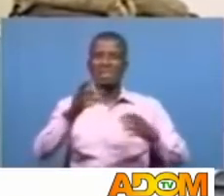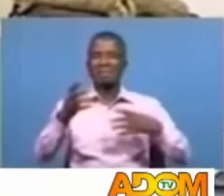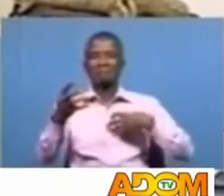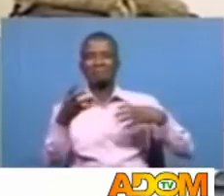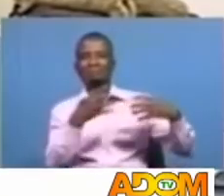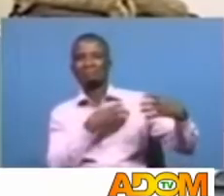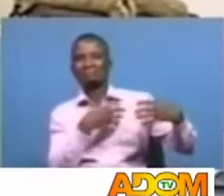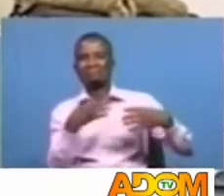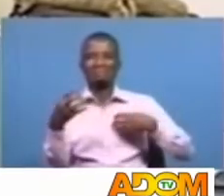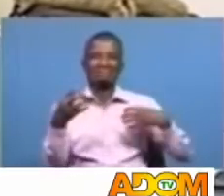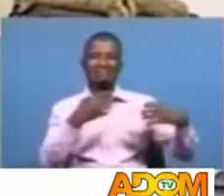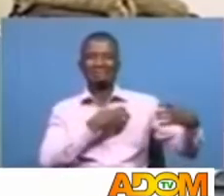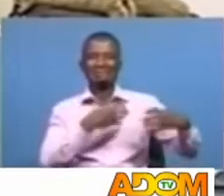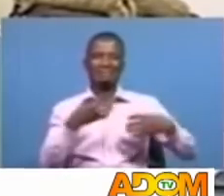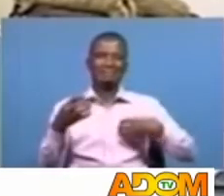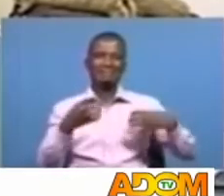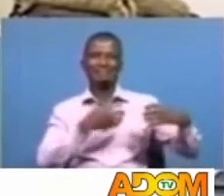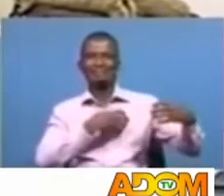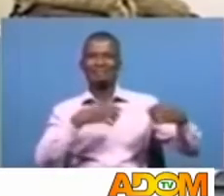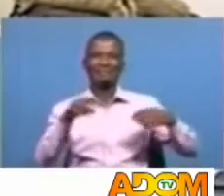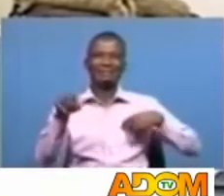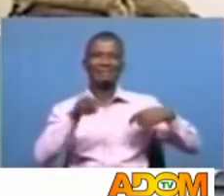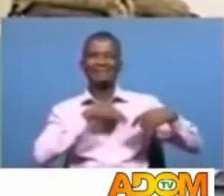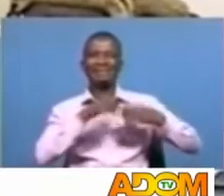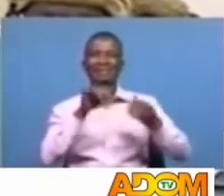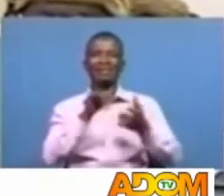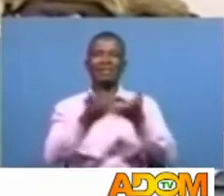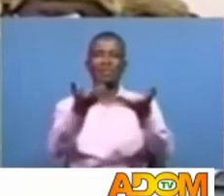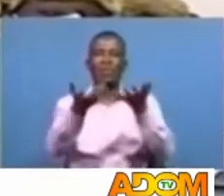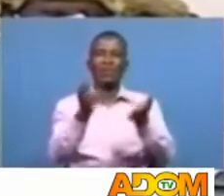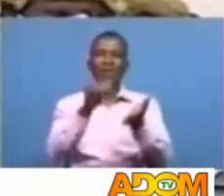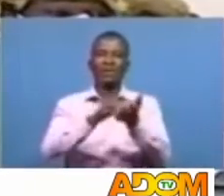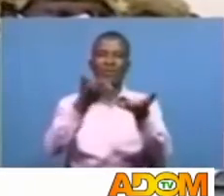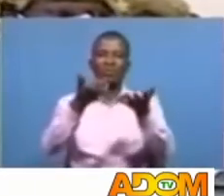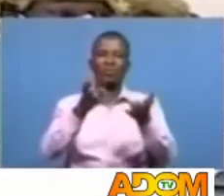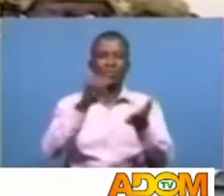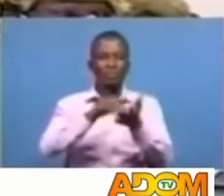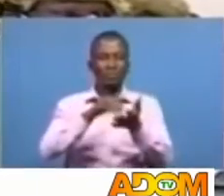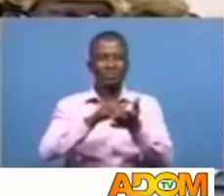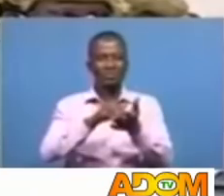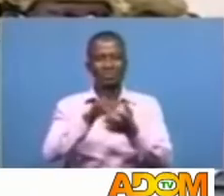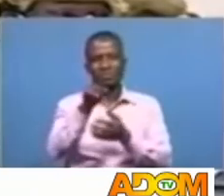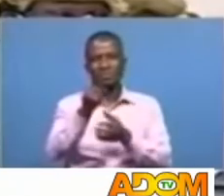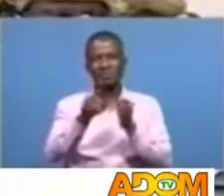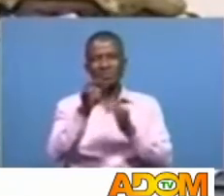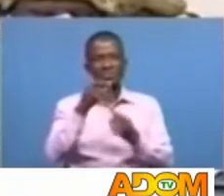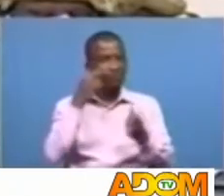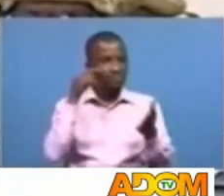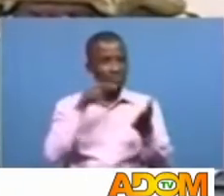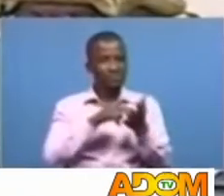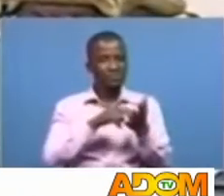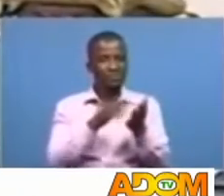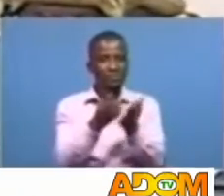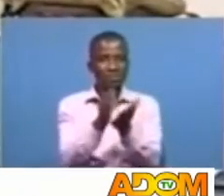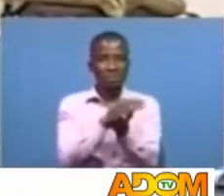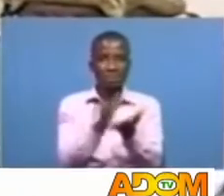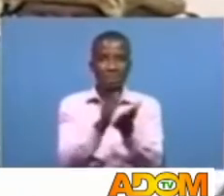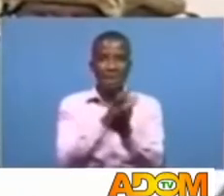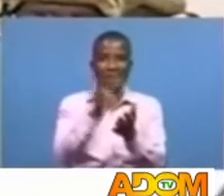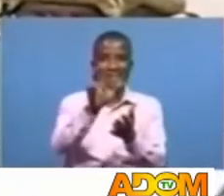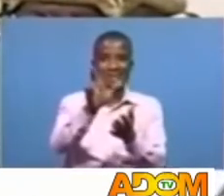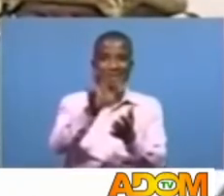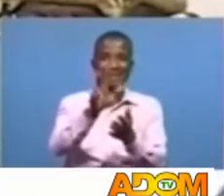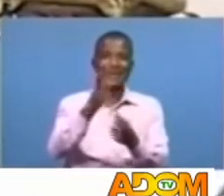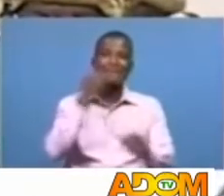that border on the nature of an appeal. Indeed, if my lords look at paragraph 3 of